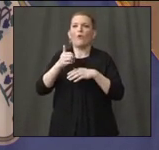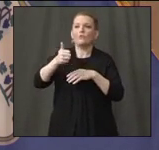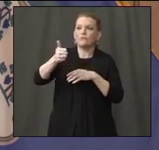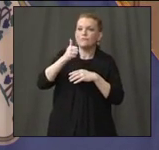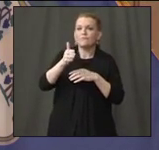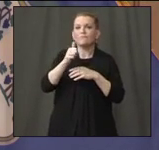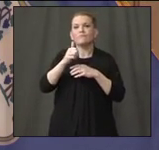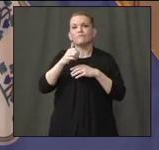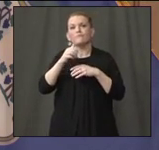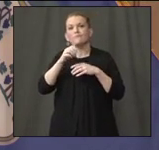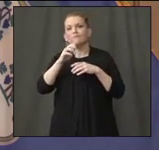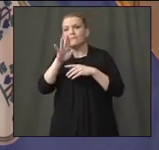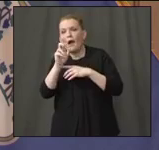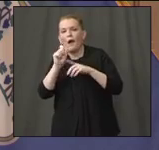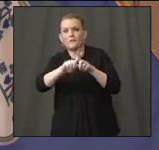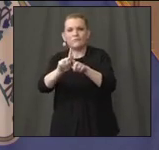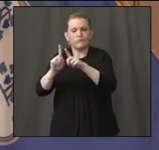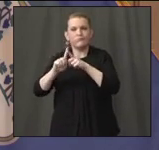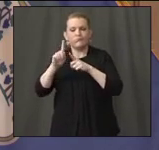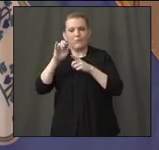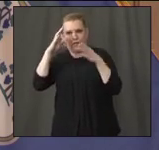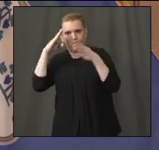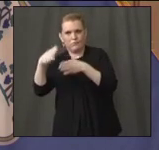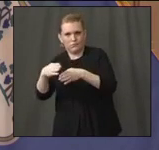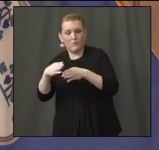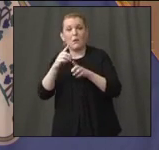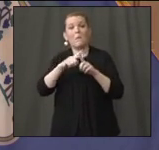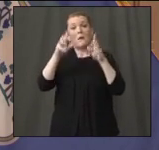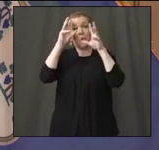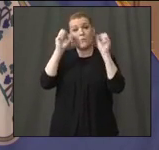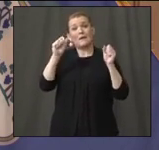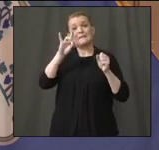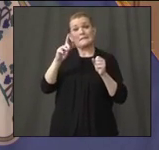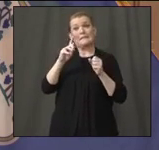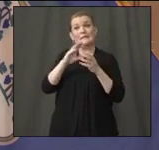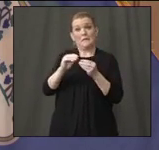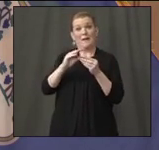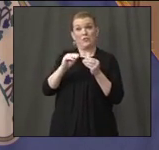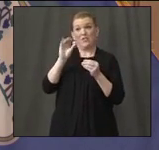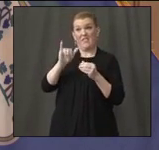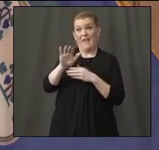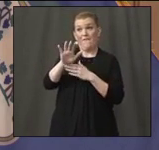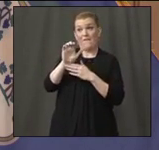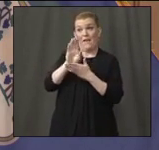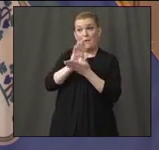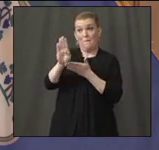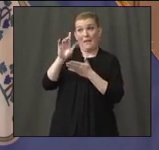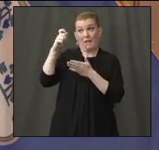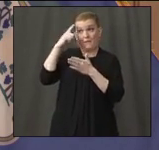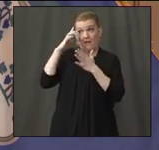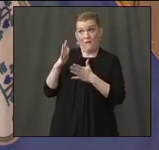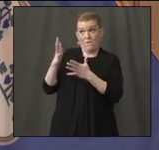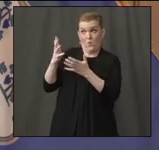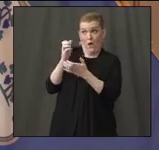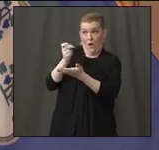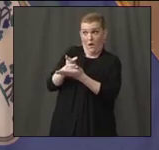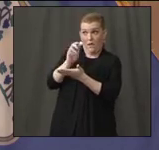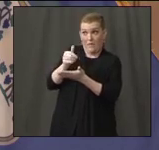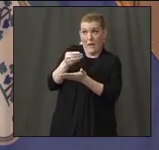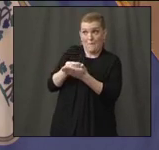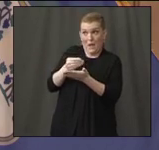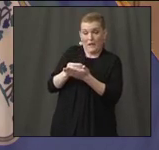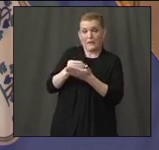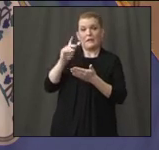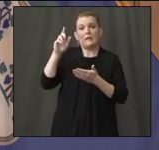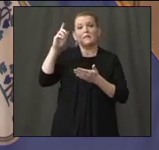flexible or interested in taking a look at the $500 billion that the governors are looking for. The good news is he's given us a little bit of